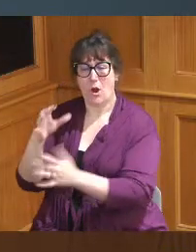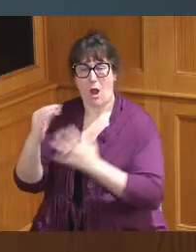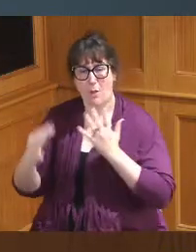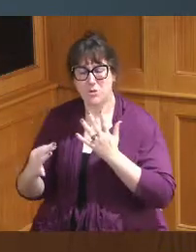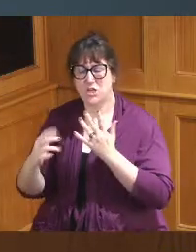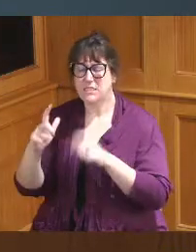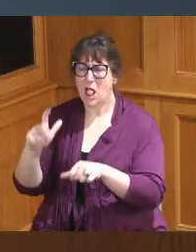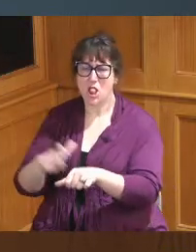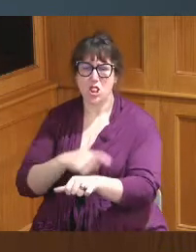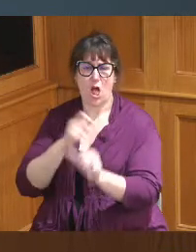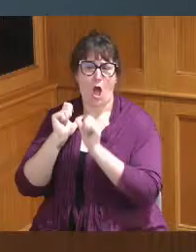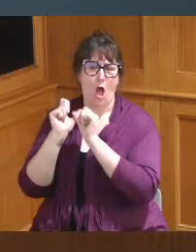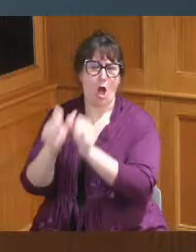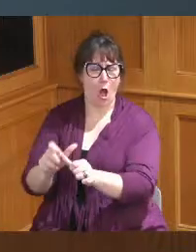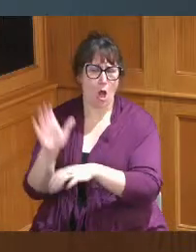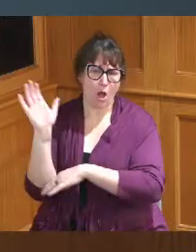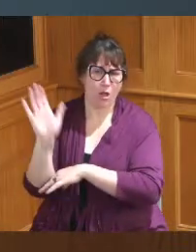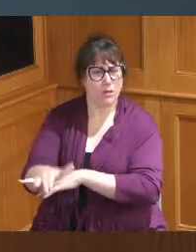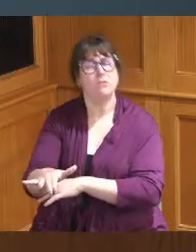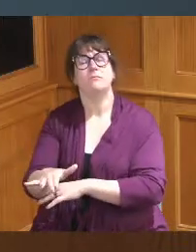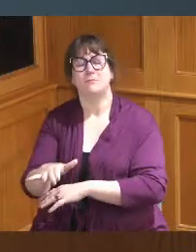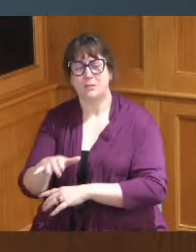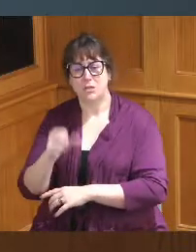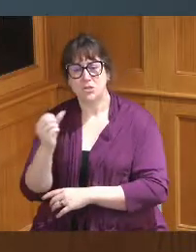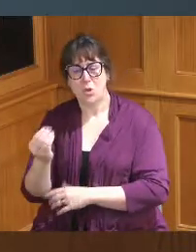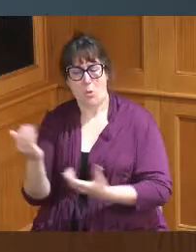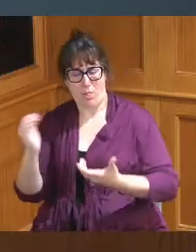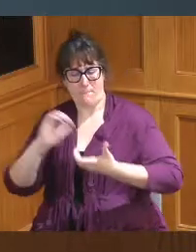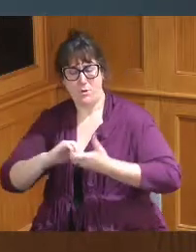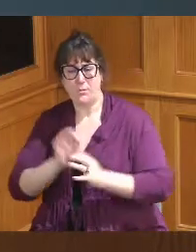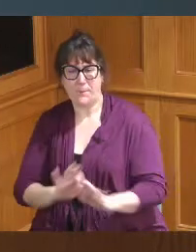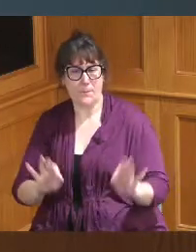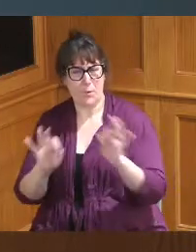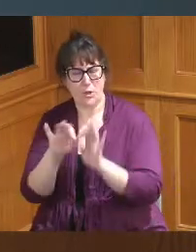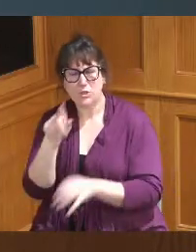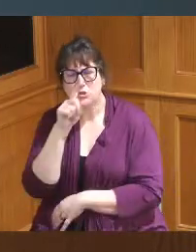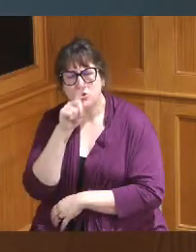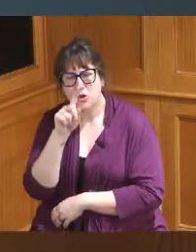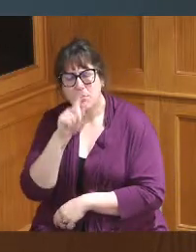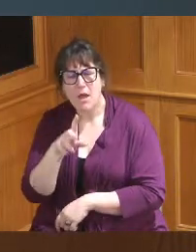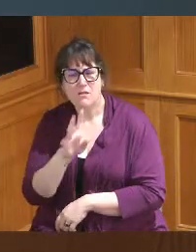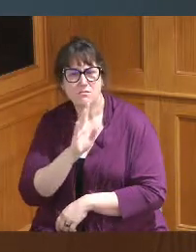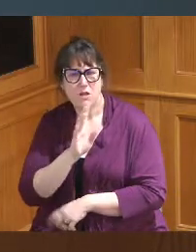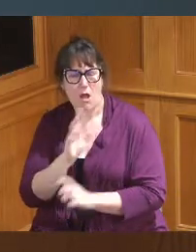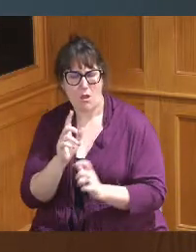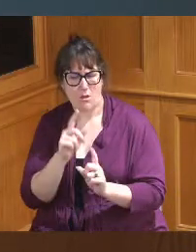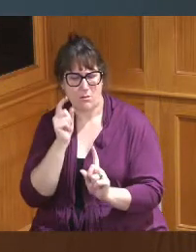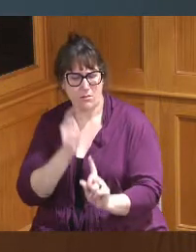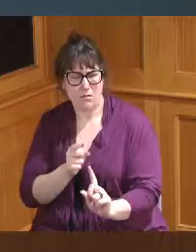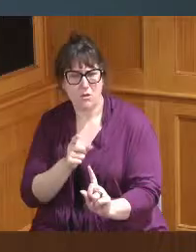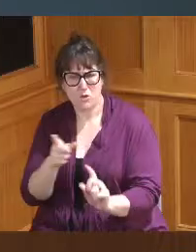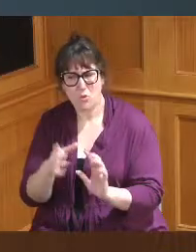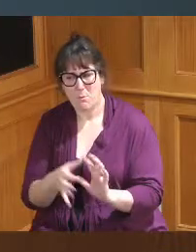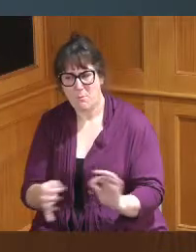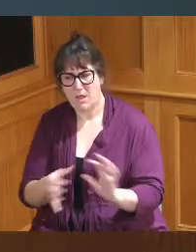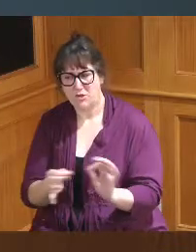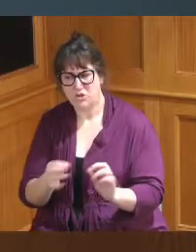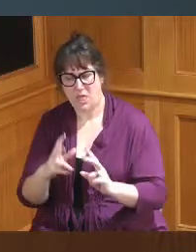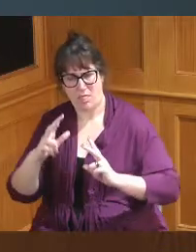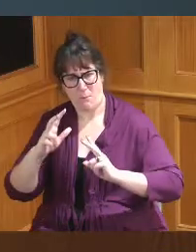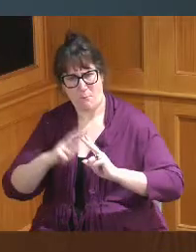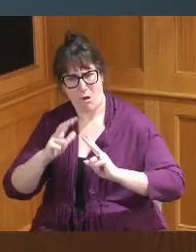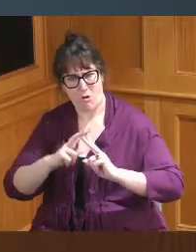these partnerships are really important. So could you talk to me, you mentioned the partnerships related